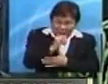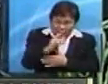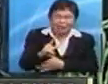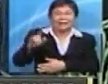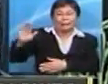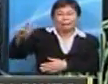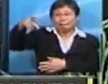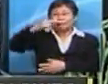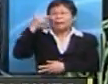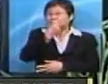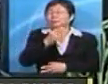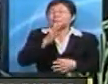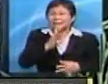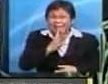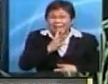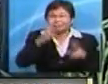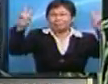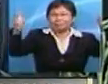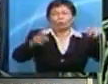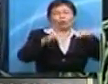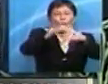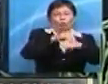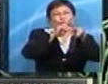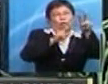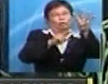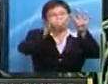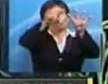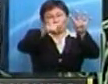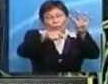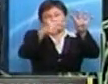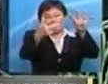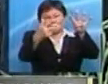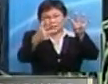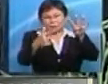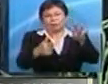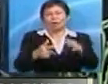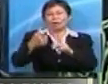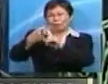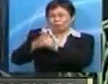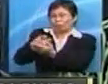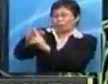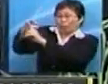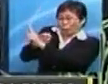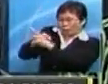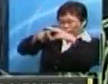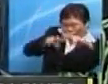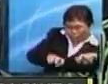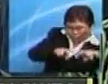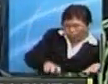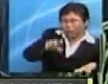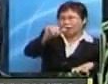and he said on the 24th of March, based on the analysis in